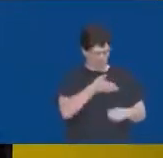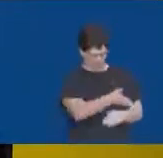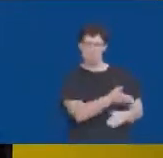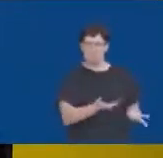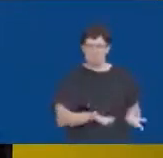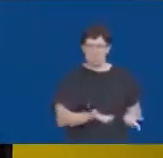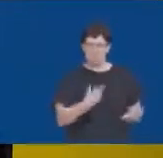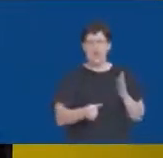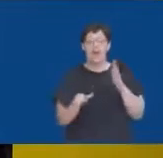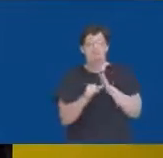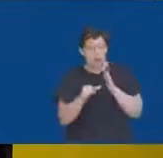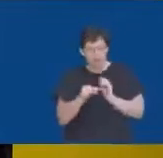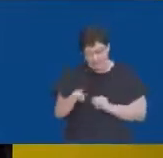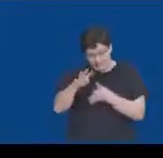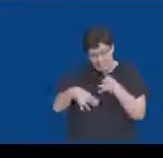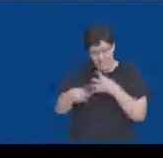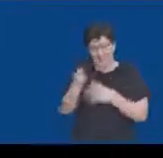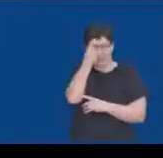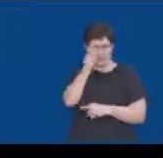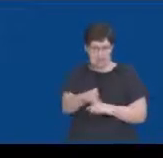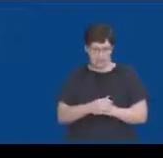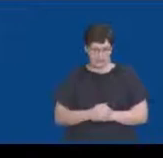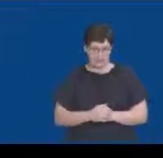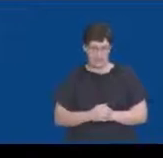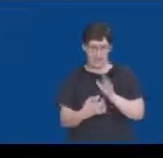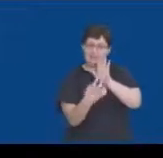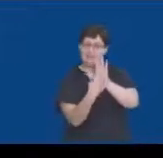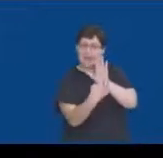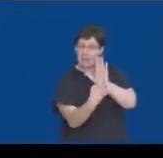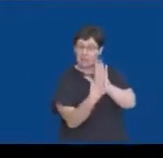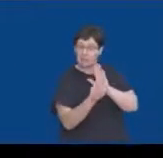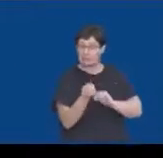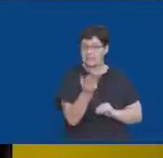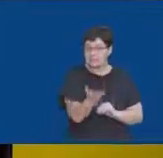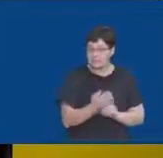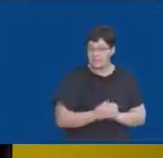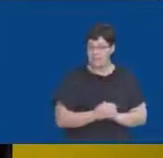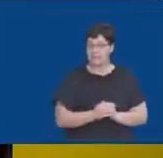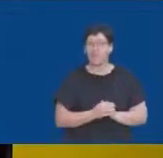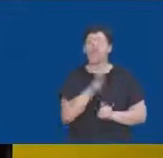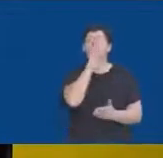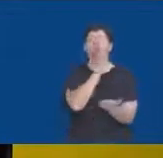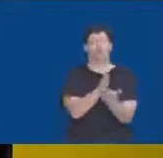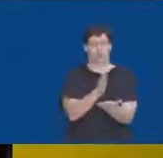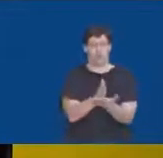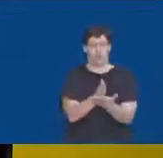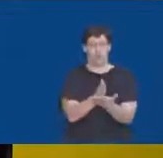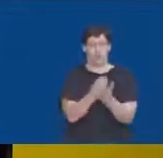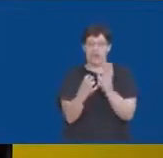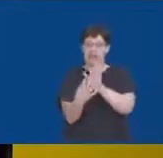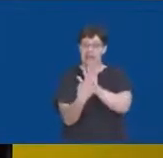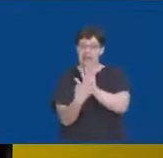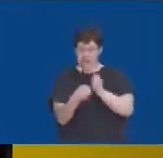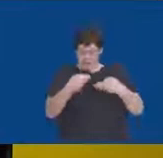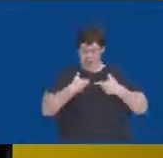So it's important to understand the tables. Your diagrams that they give you, you need to make sure that you can understand what's